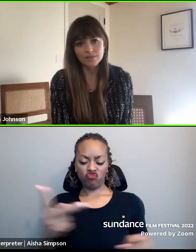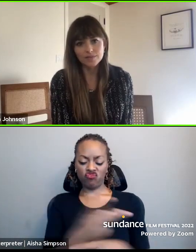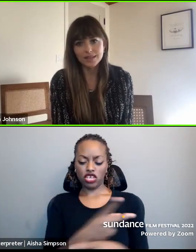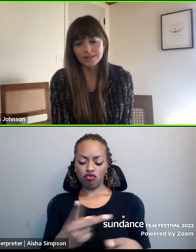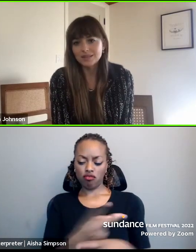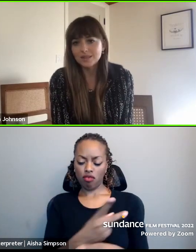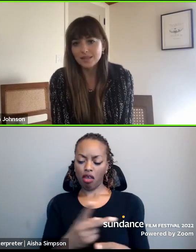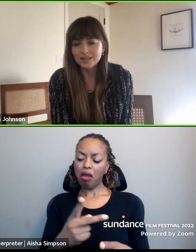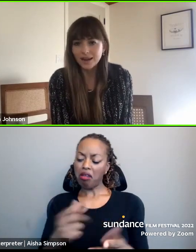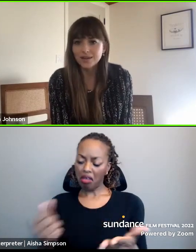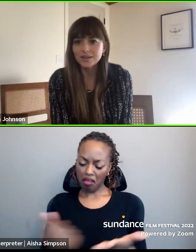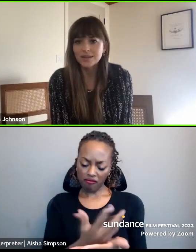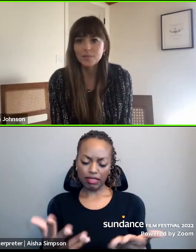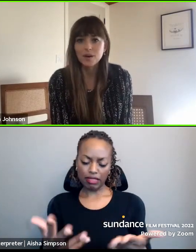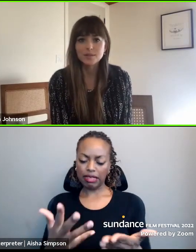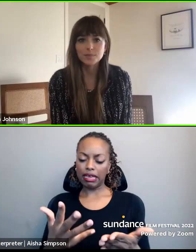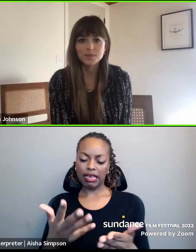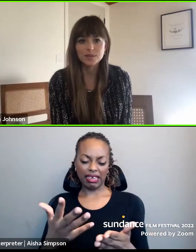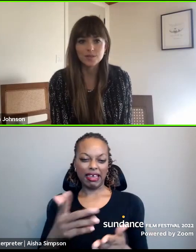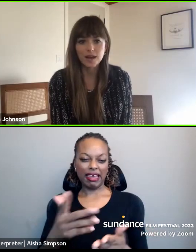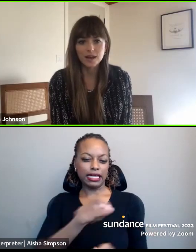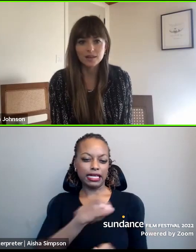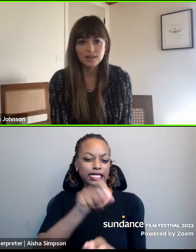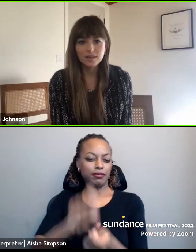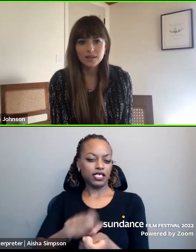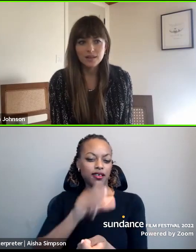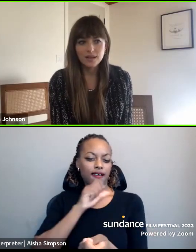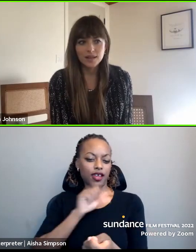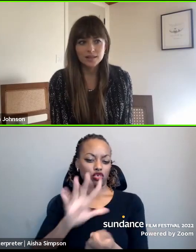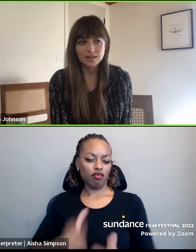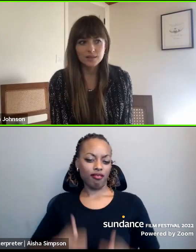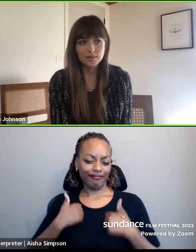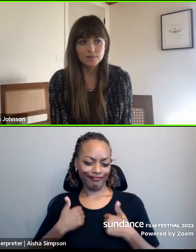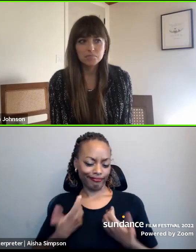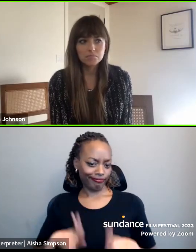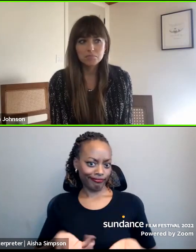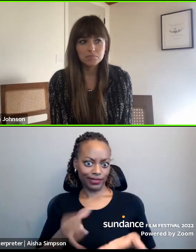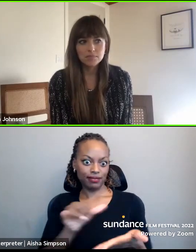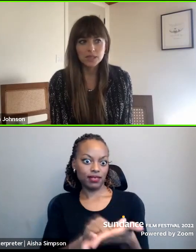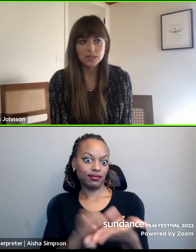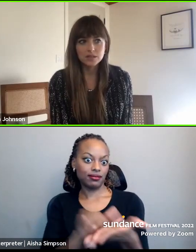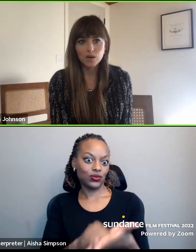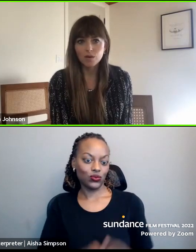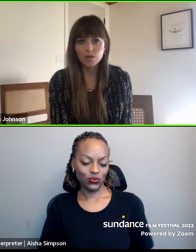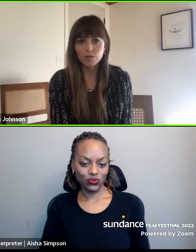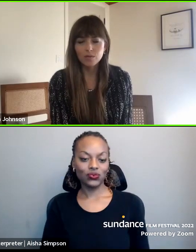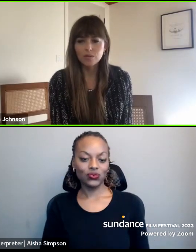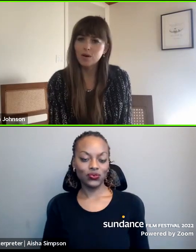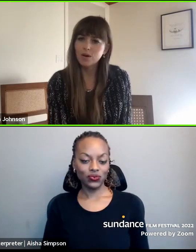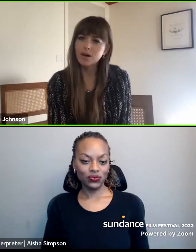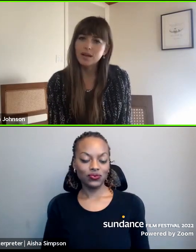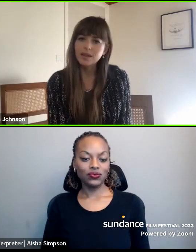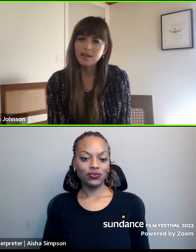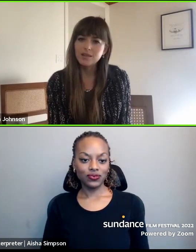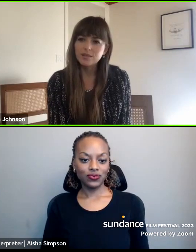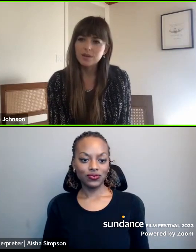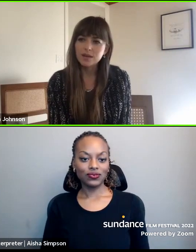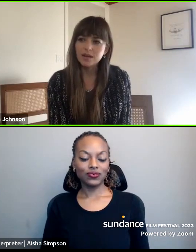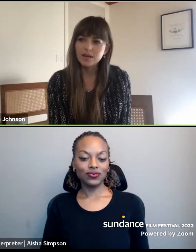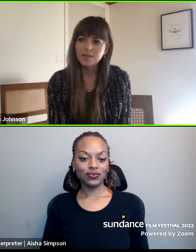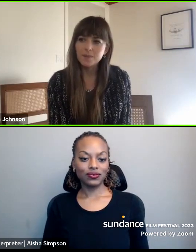your life. Like, it's entirely impossible to do that. And it's so, I